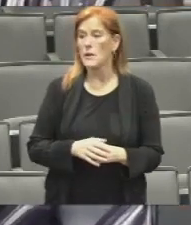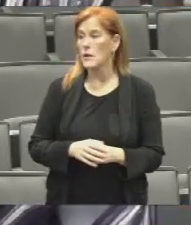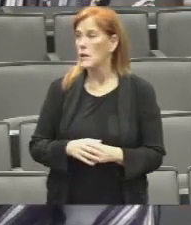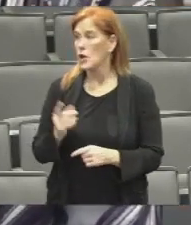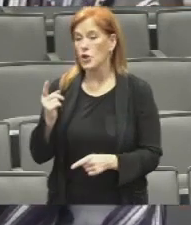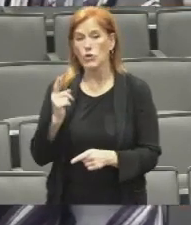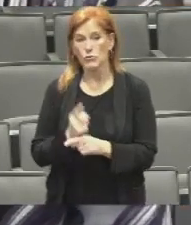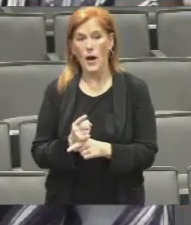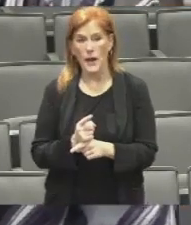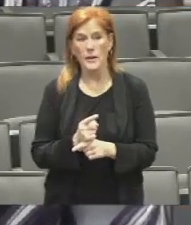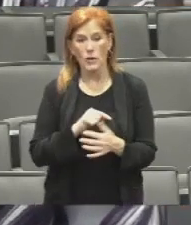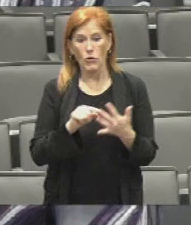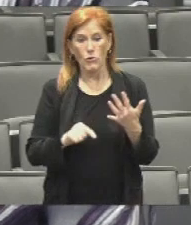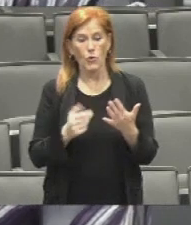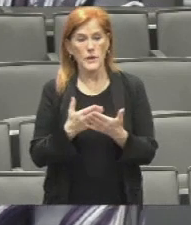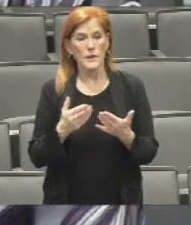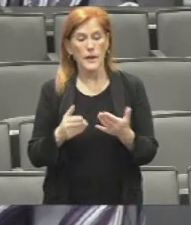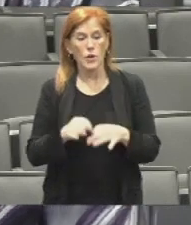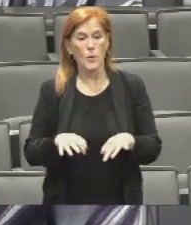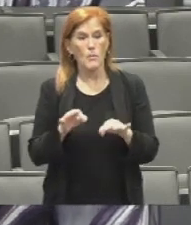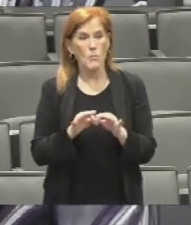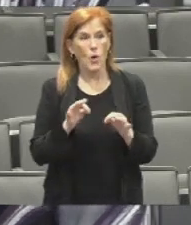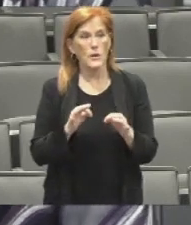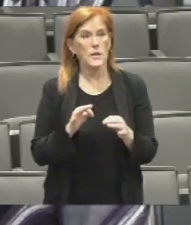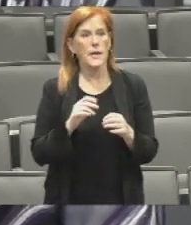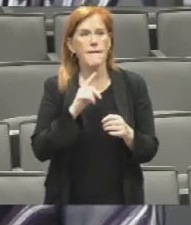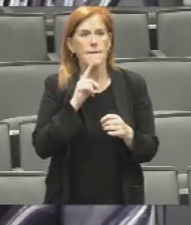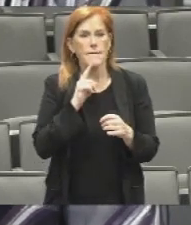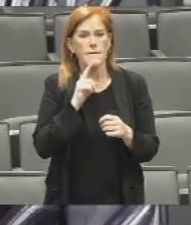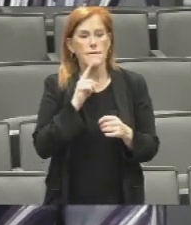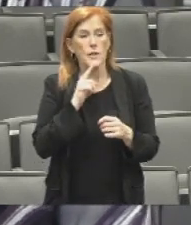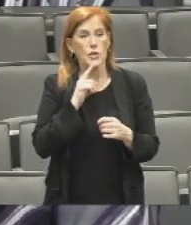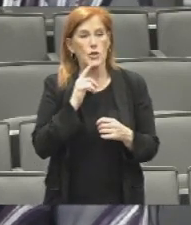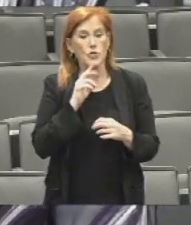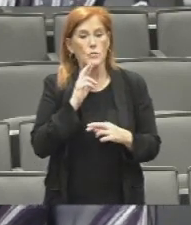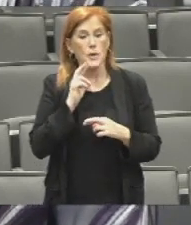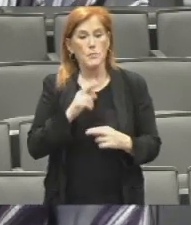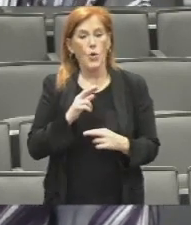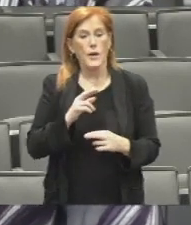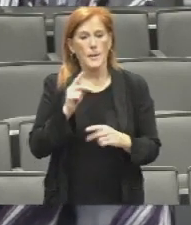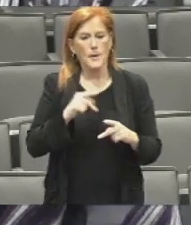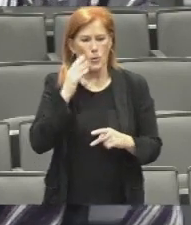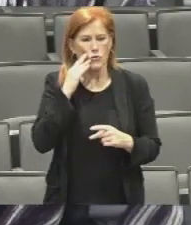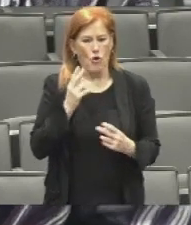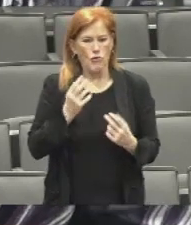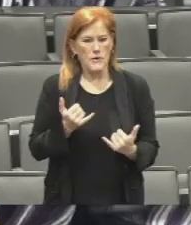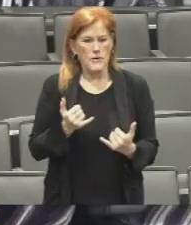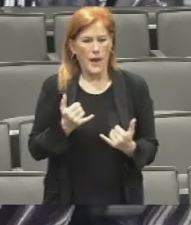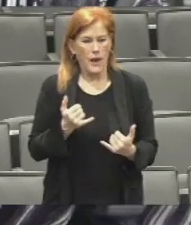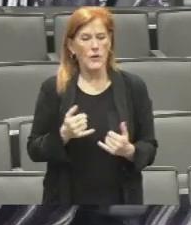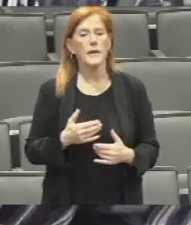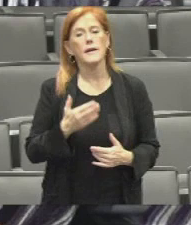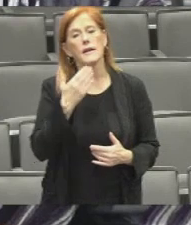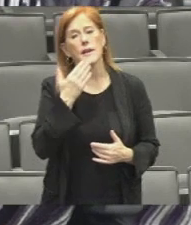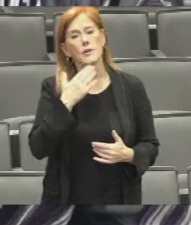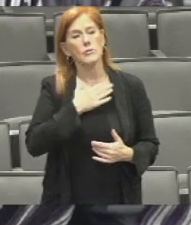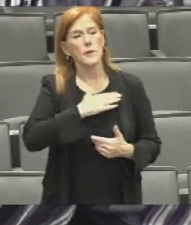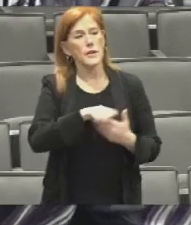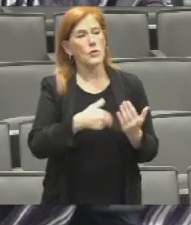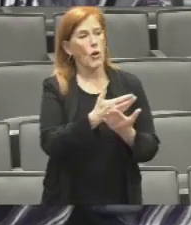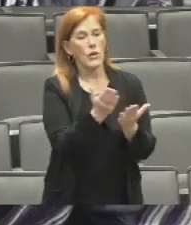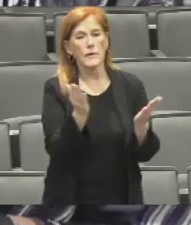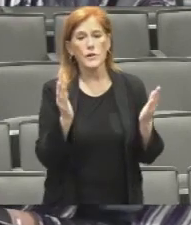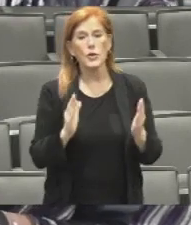important. They are timely. They need to be reported. So I'm glad you are. And please, all of you, when